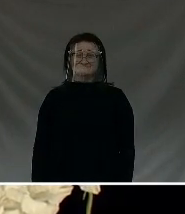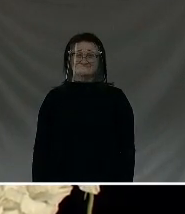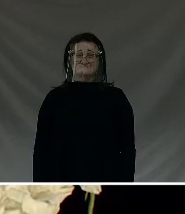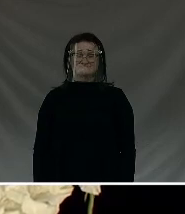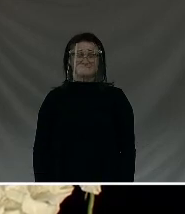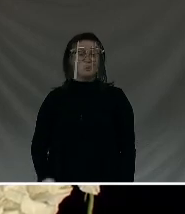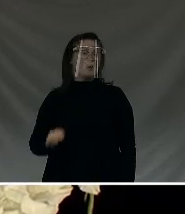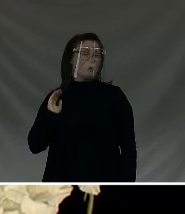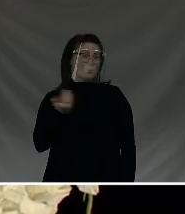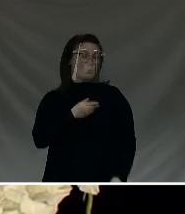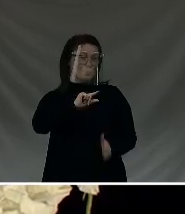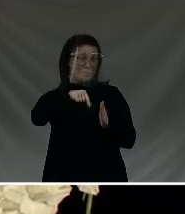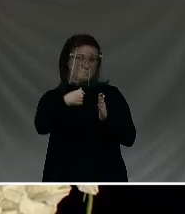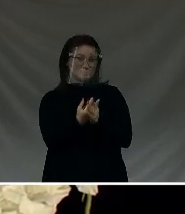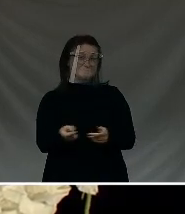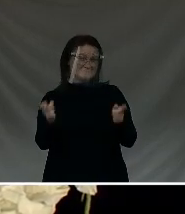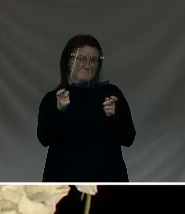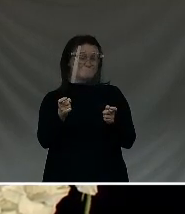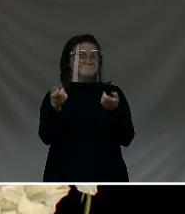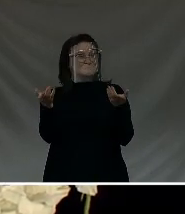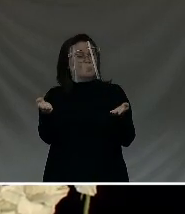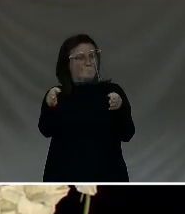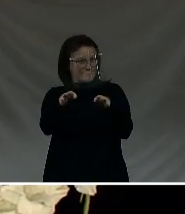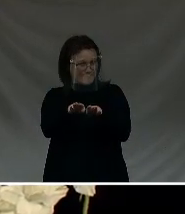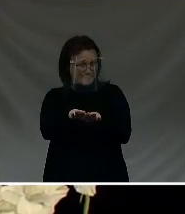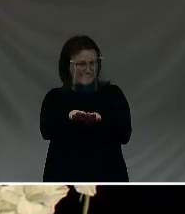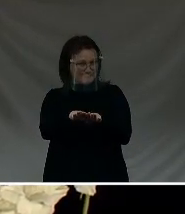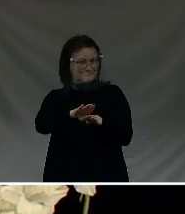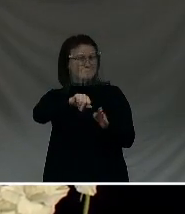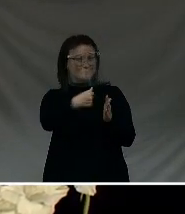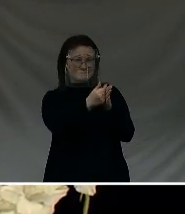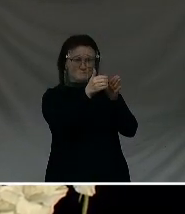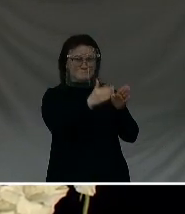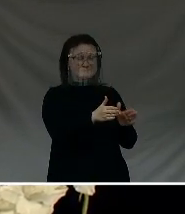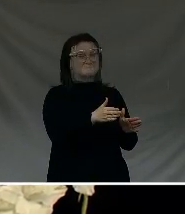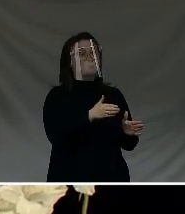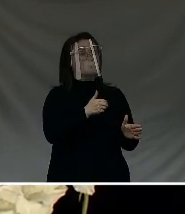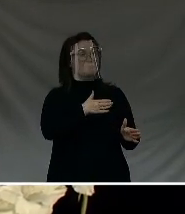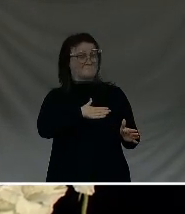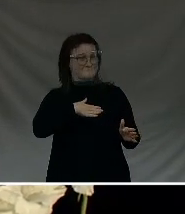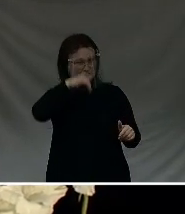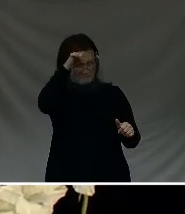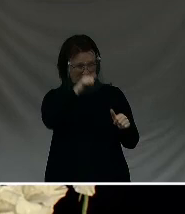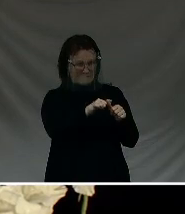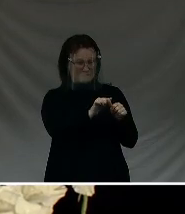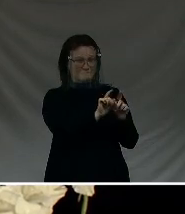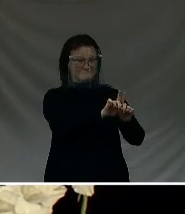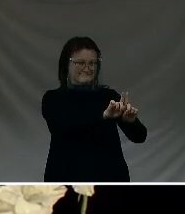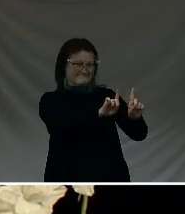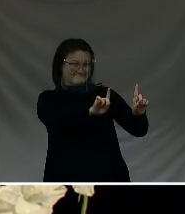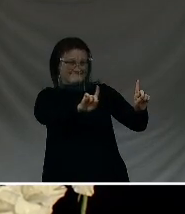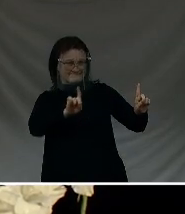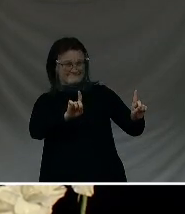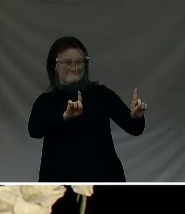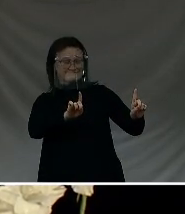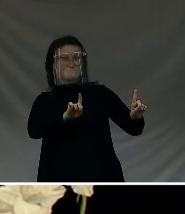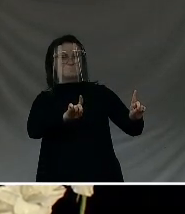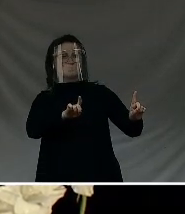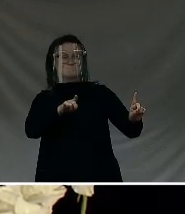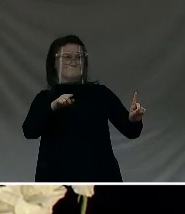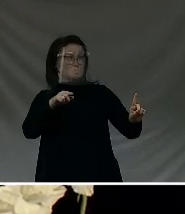This concludes our graduation ceremony. Graduates, please stay socially distanced and look to your marshals,